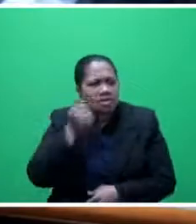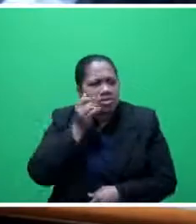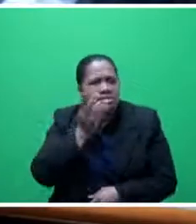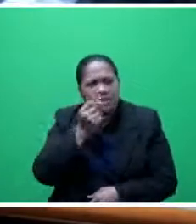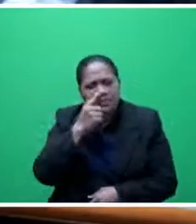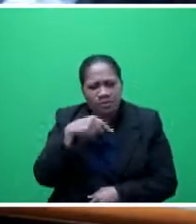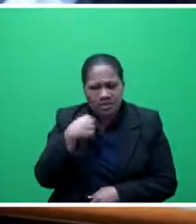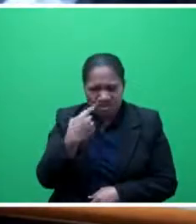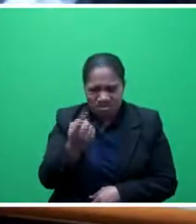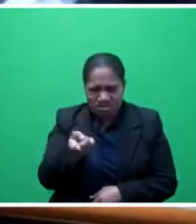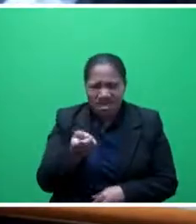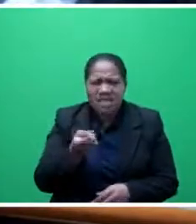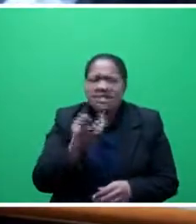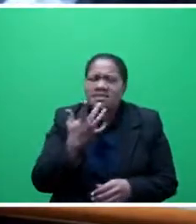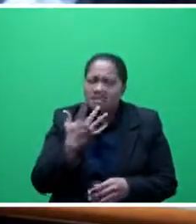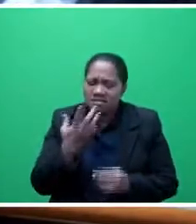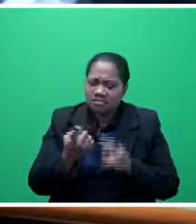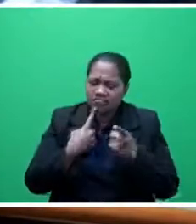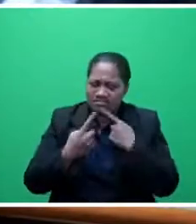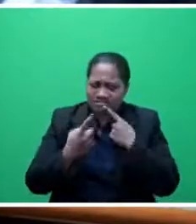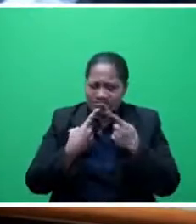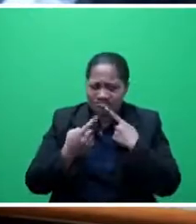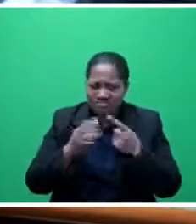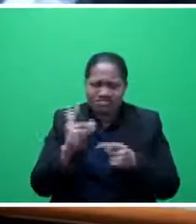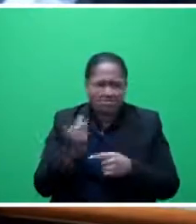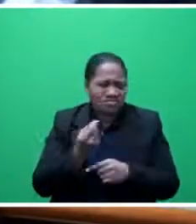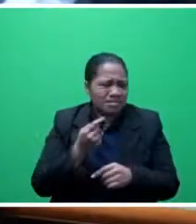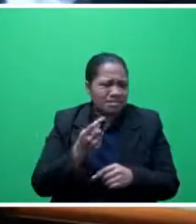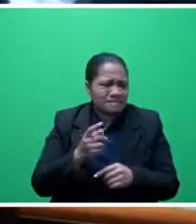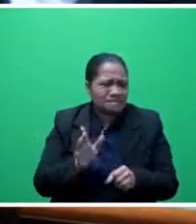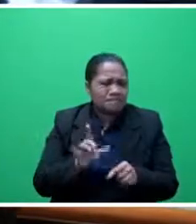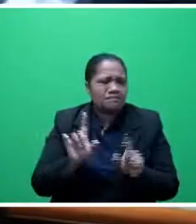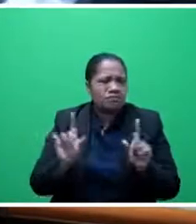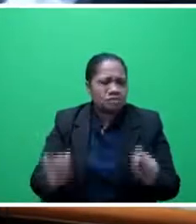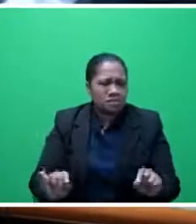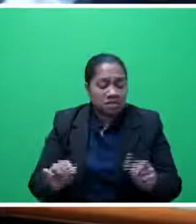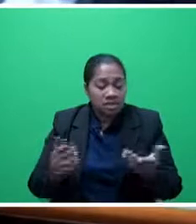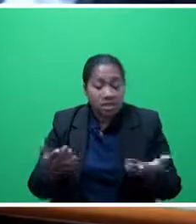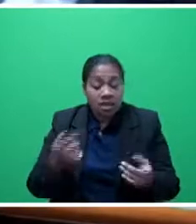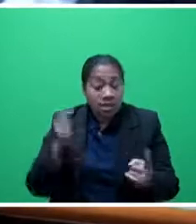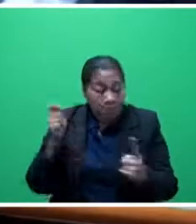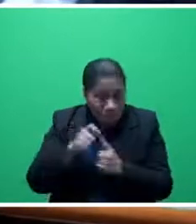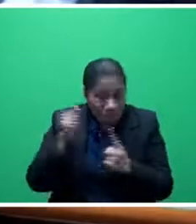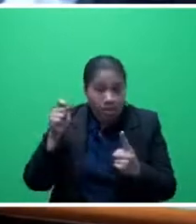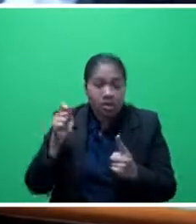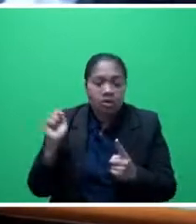making. So the point is, Mr. Speaker, that